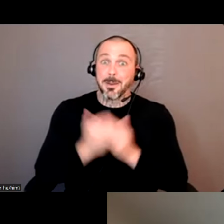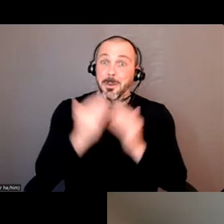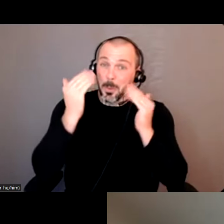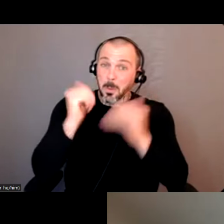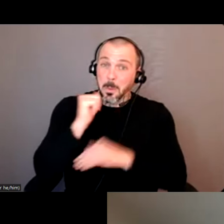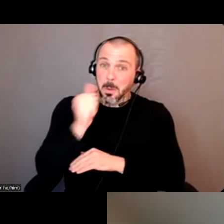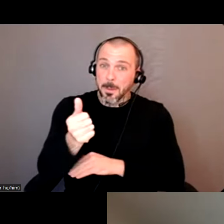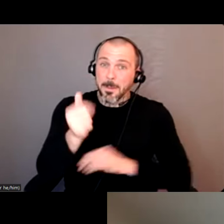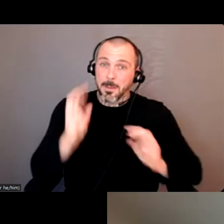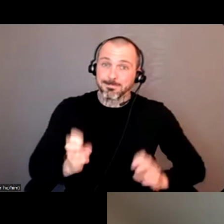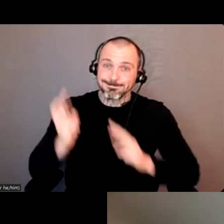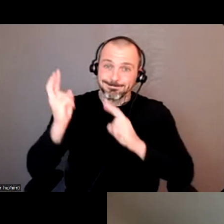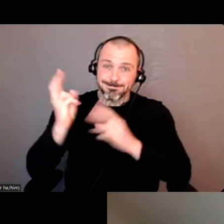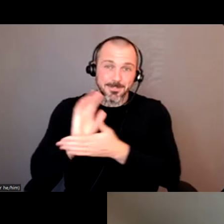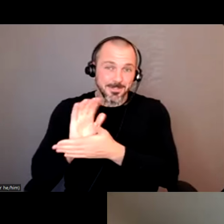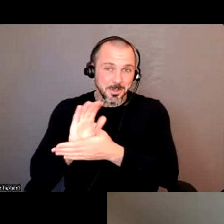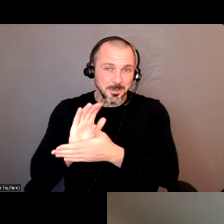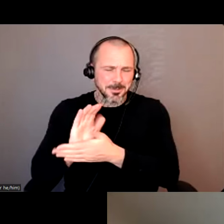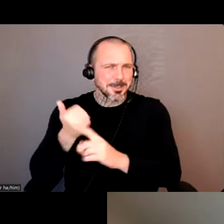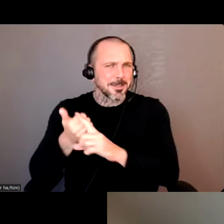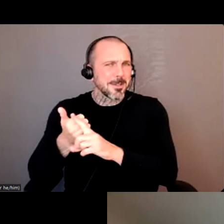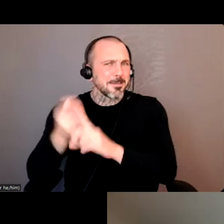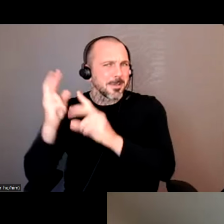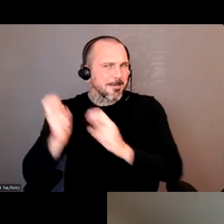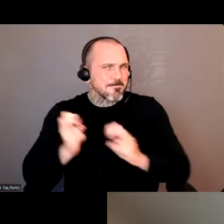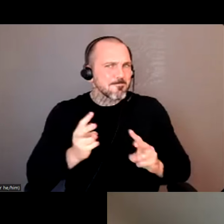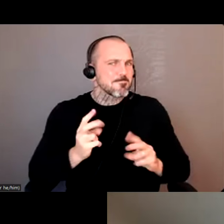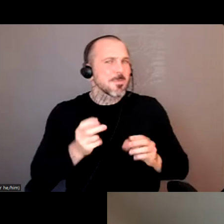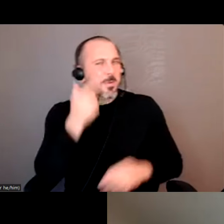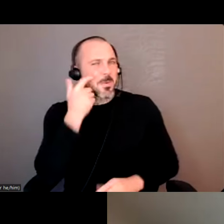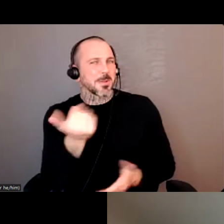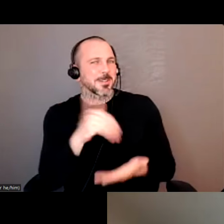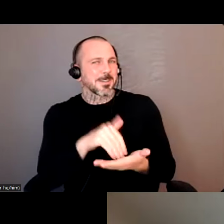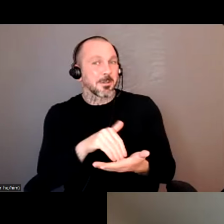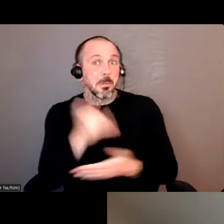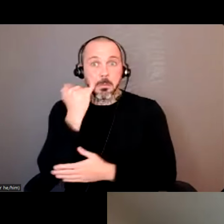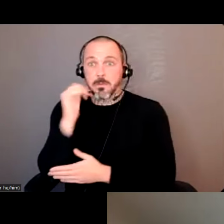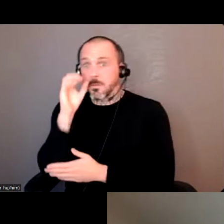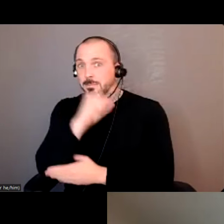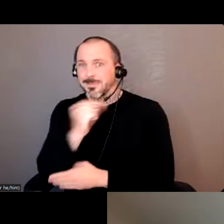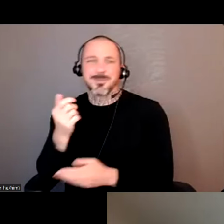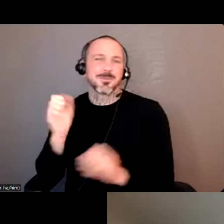will be able to download it or view it if they weren't able to attend today. So thank you very much, everyone.